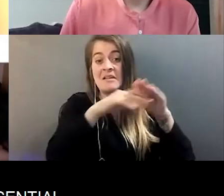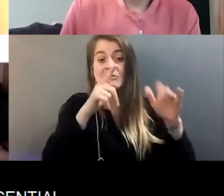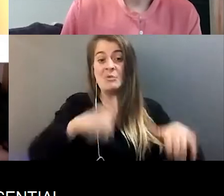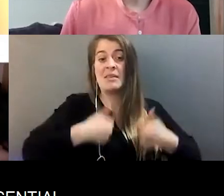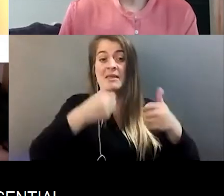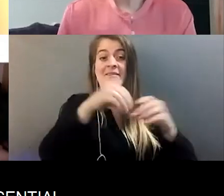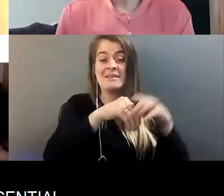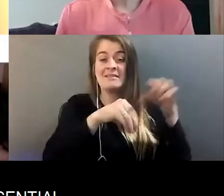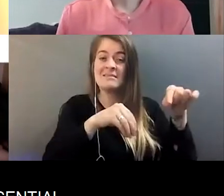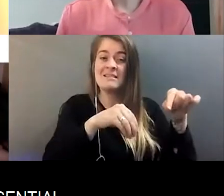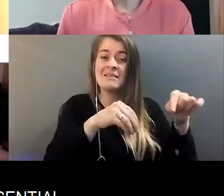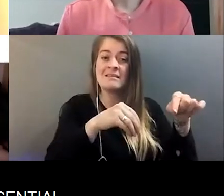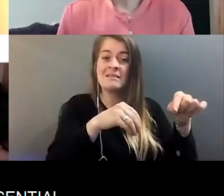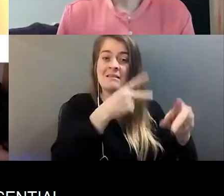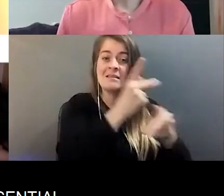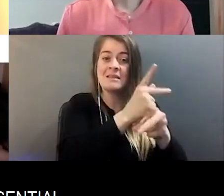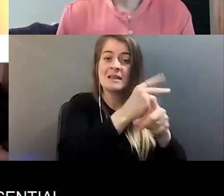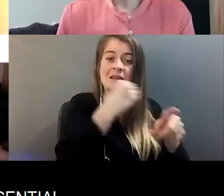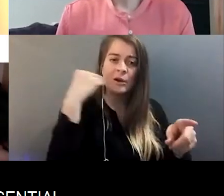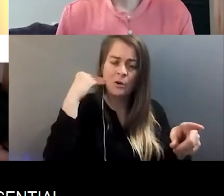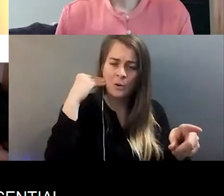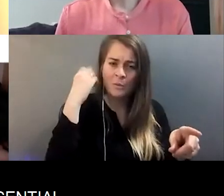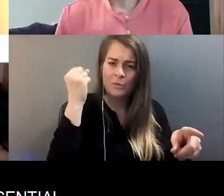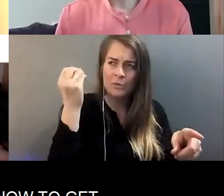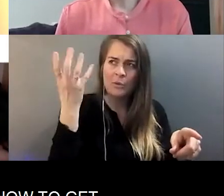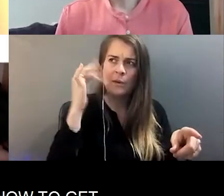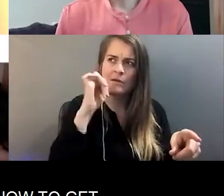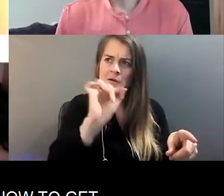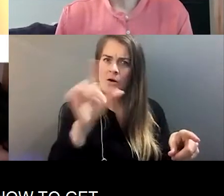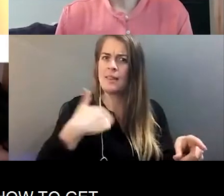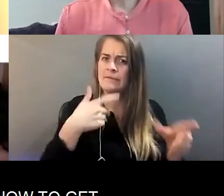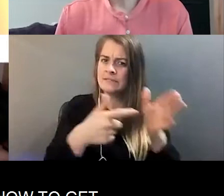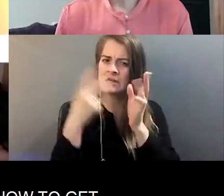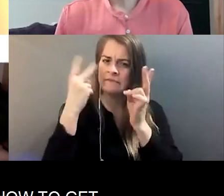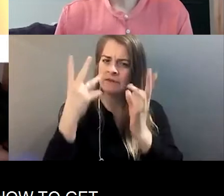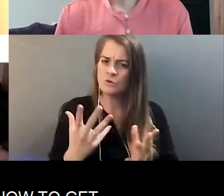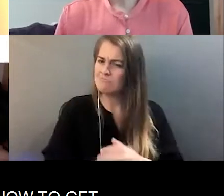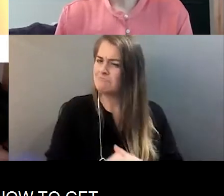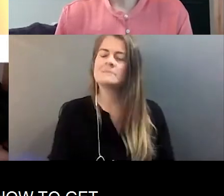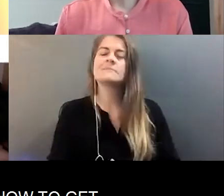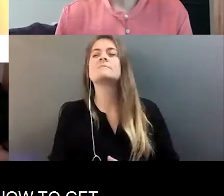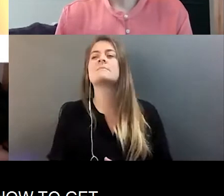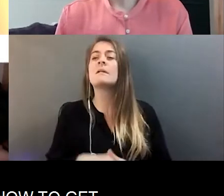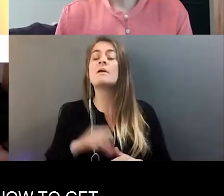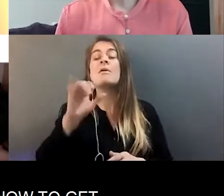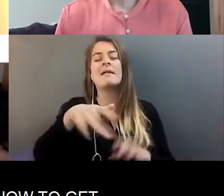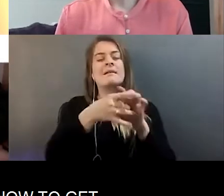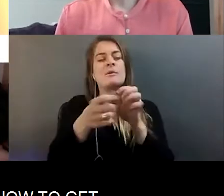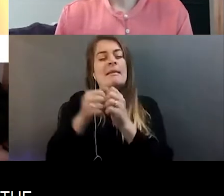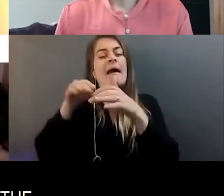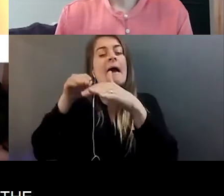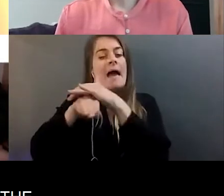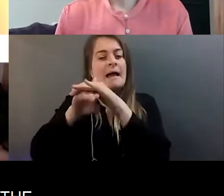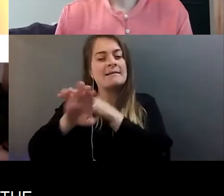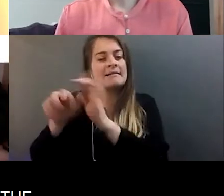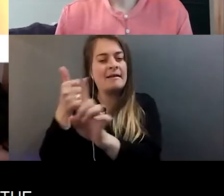have essential visitors. So that's in terms of how to get access. And in terms of